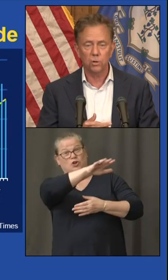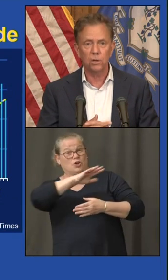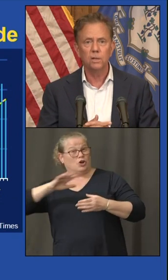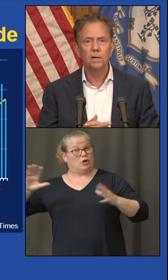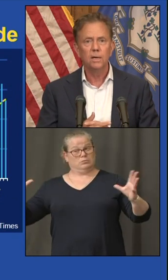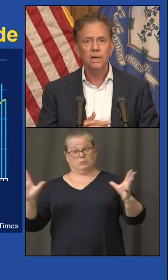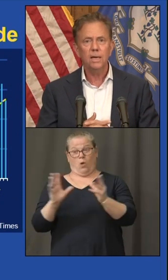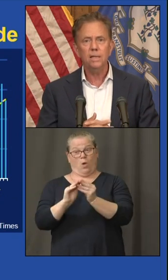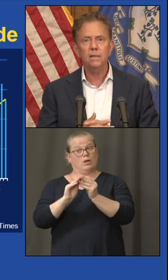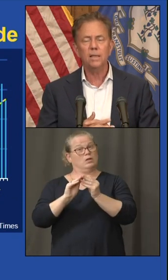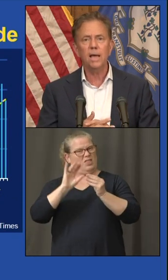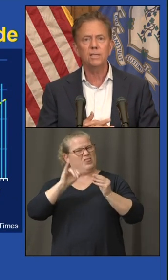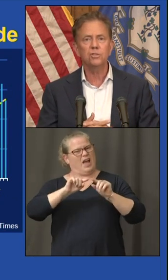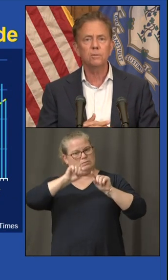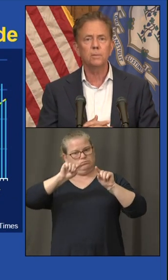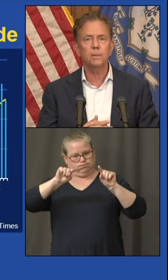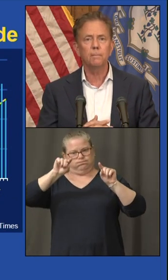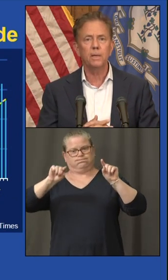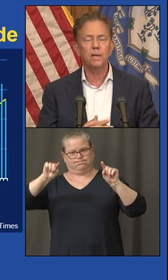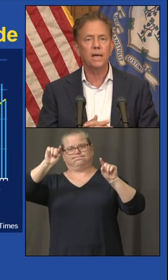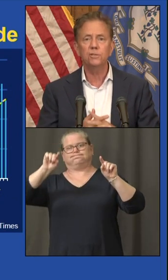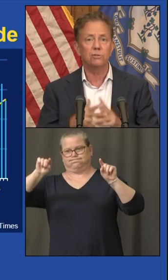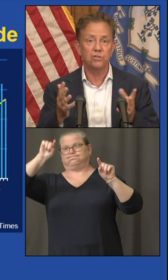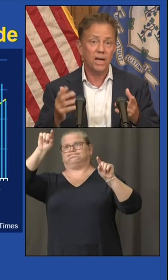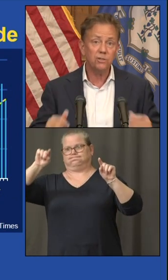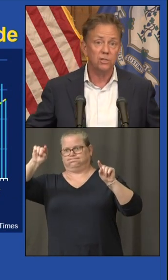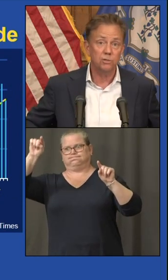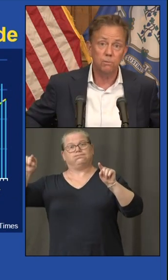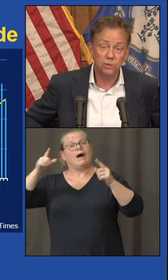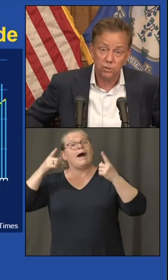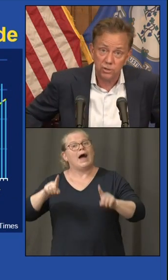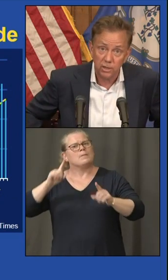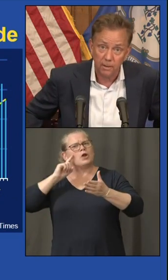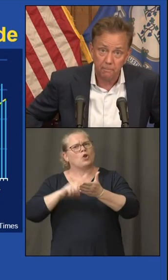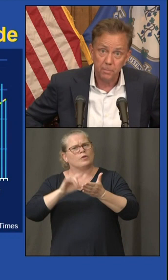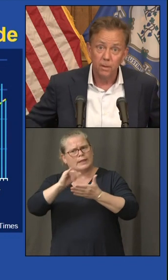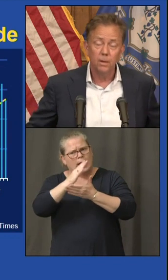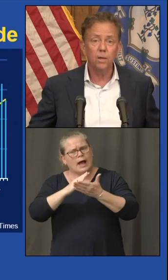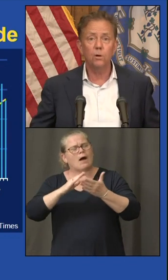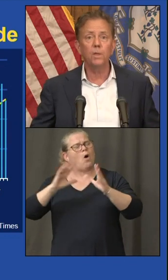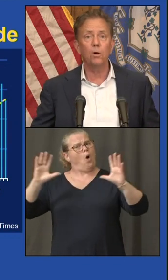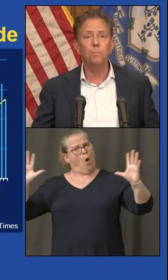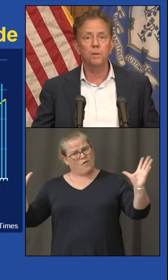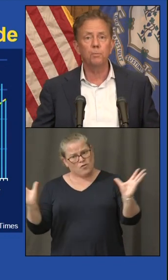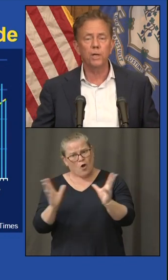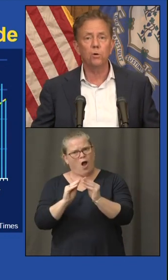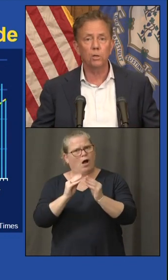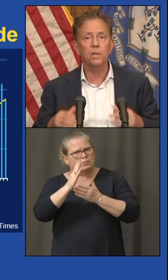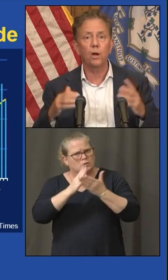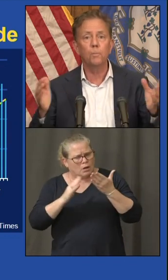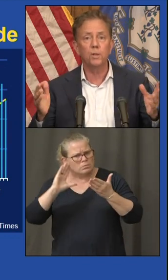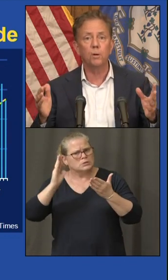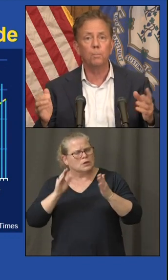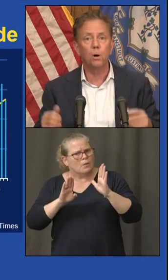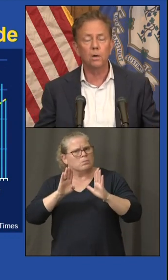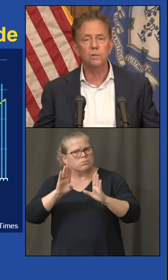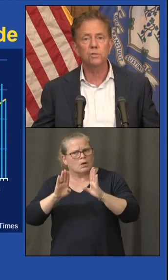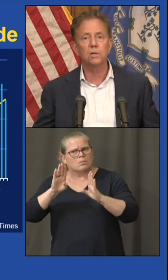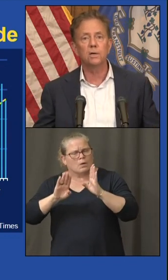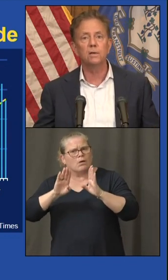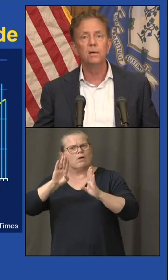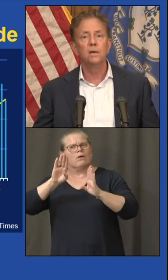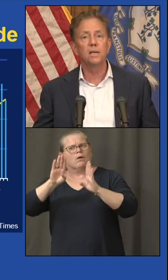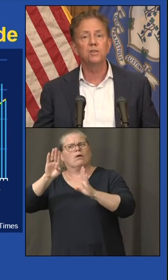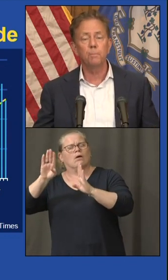conference call, and they had some indications. Texas, which is, you know, they opened pretty early. They opened their